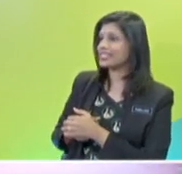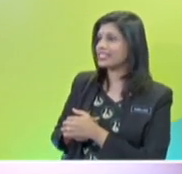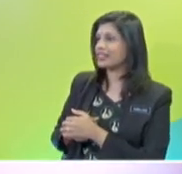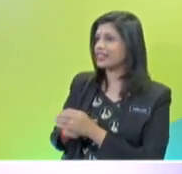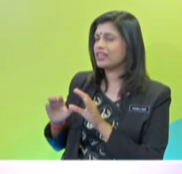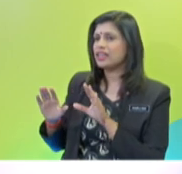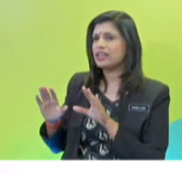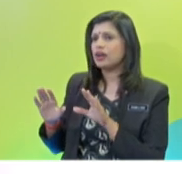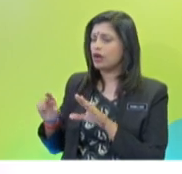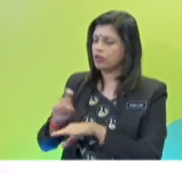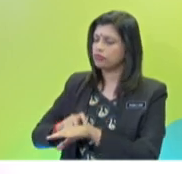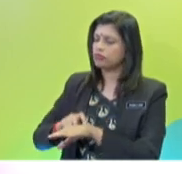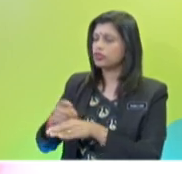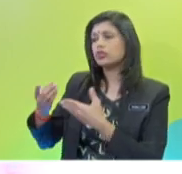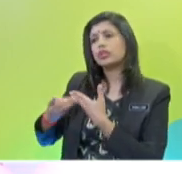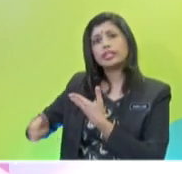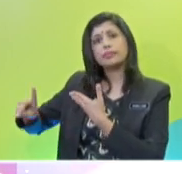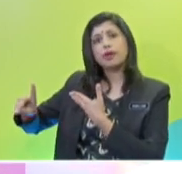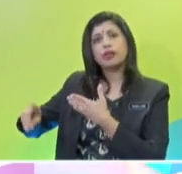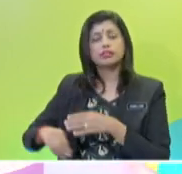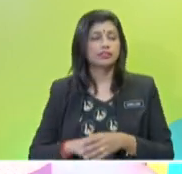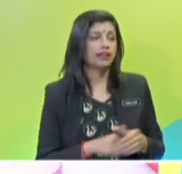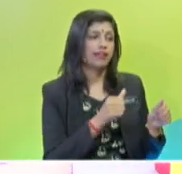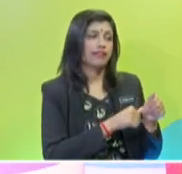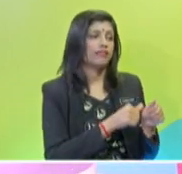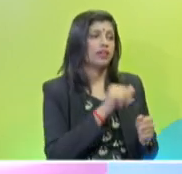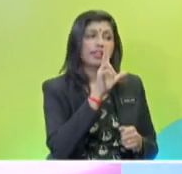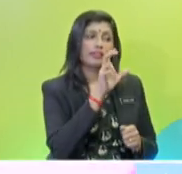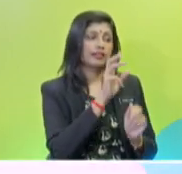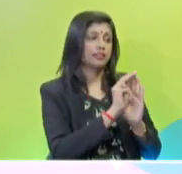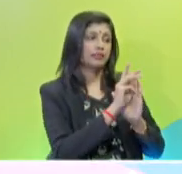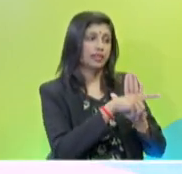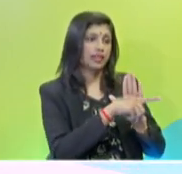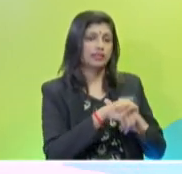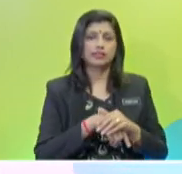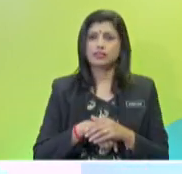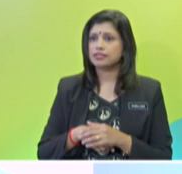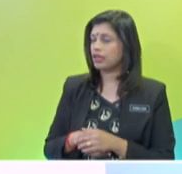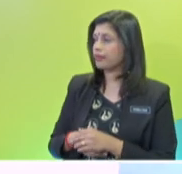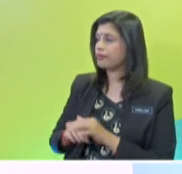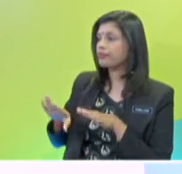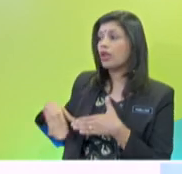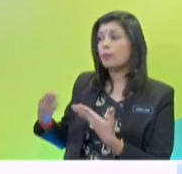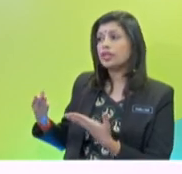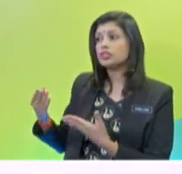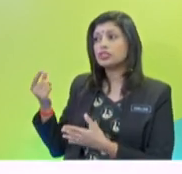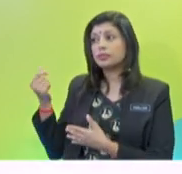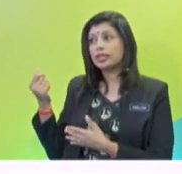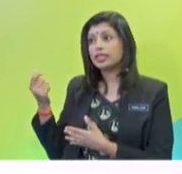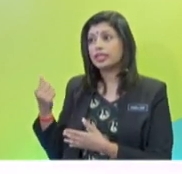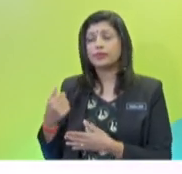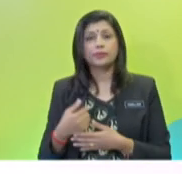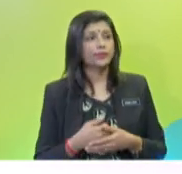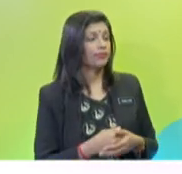ferry depart? It departs every 30 minutes. And how much does it cost? A